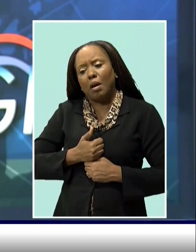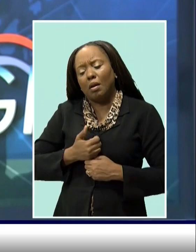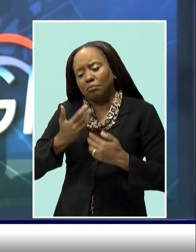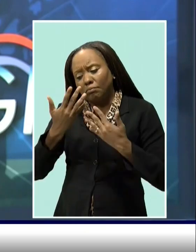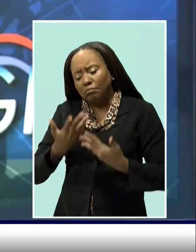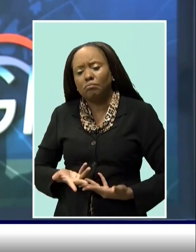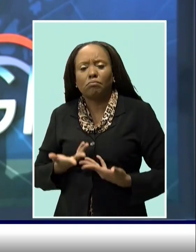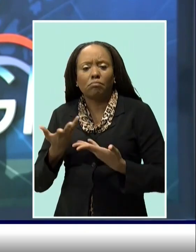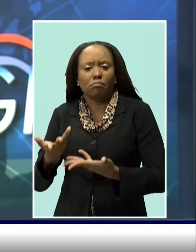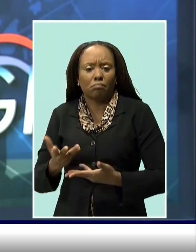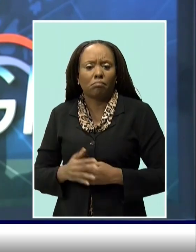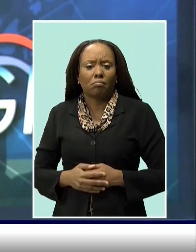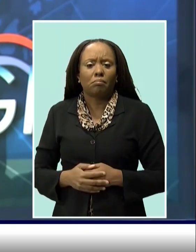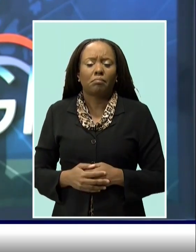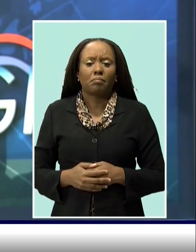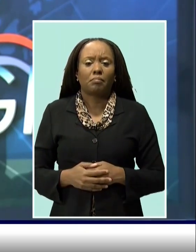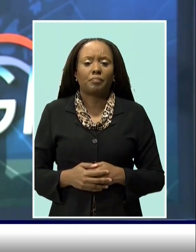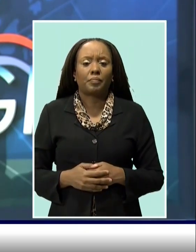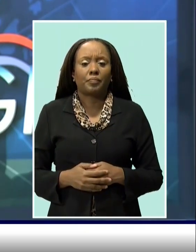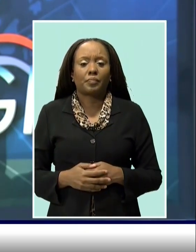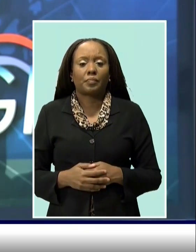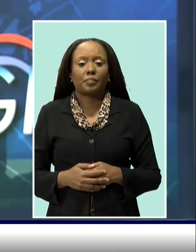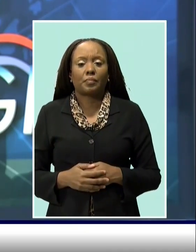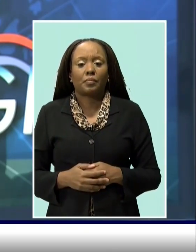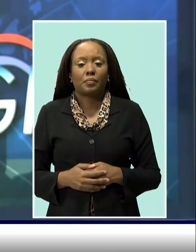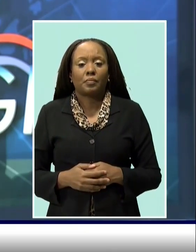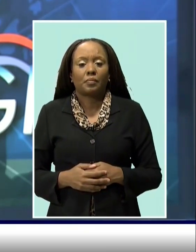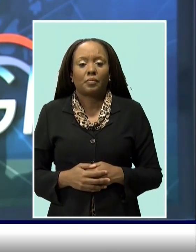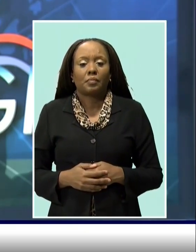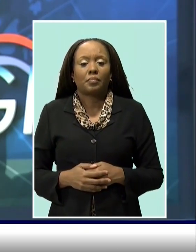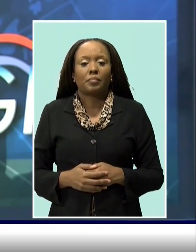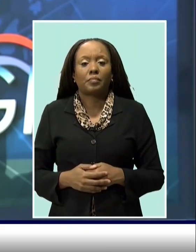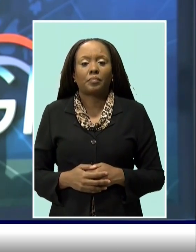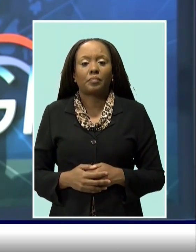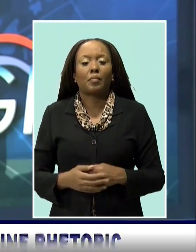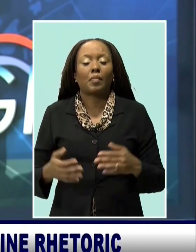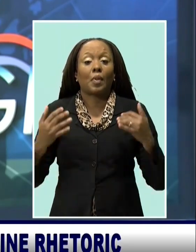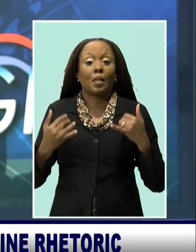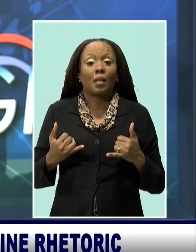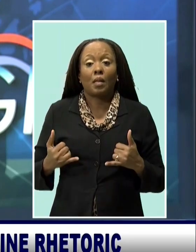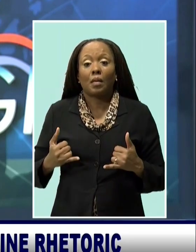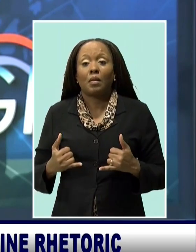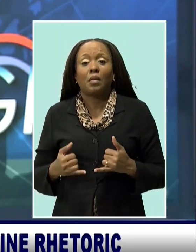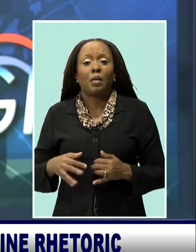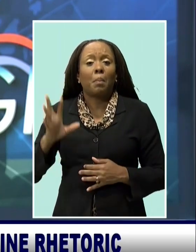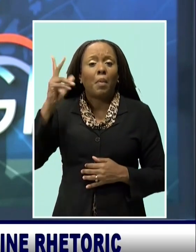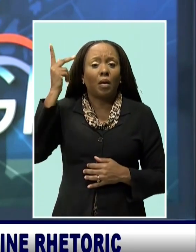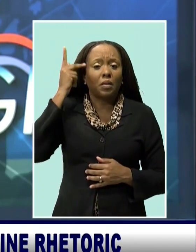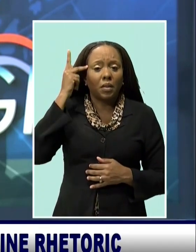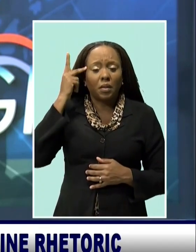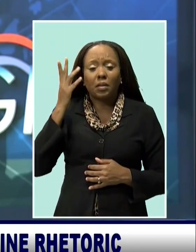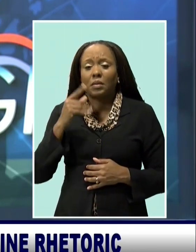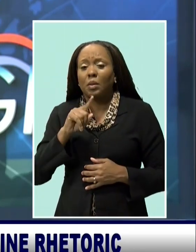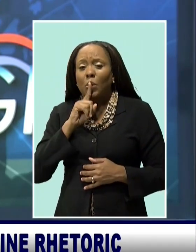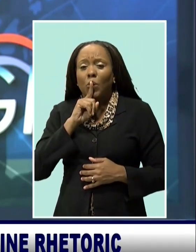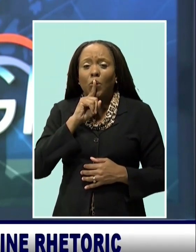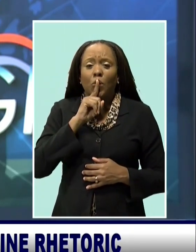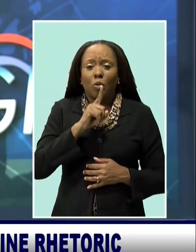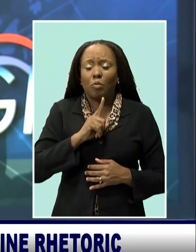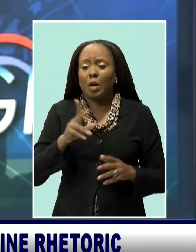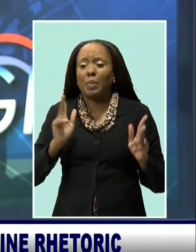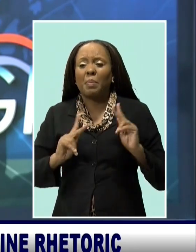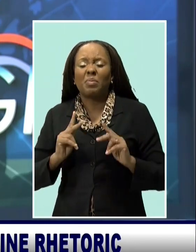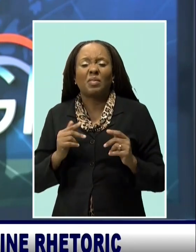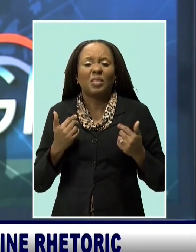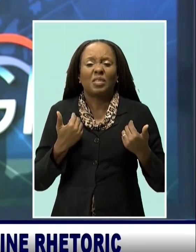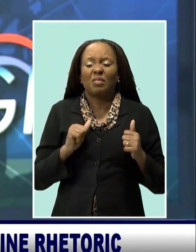deceased. Well, there's a suggestion opposition politics and silly season rhetoric are undermining the stability of this